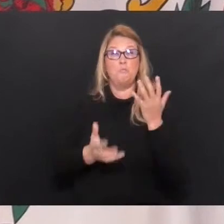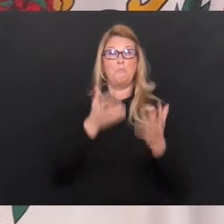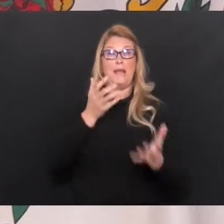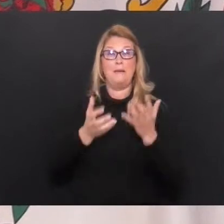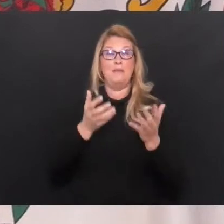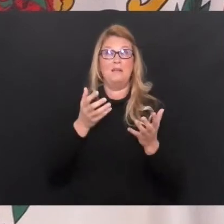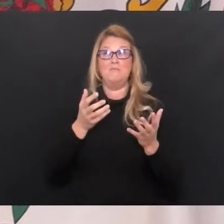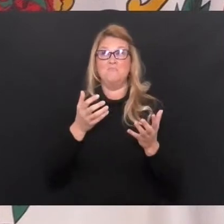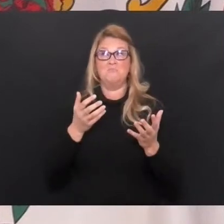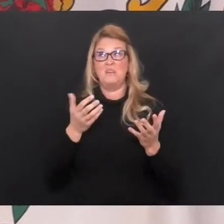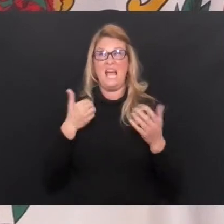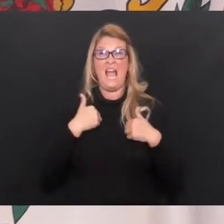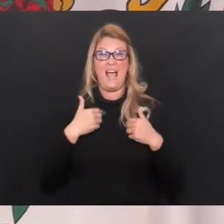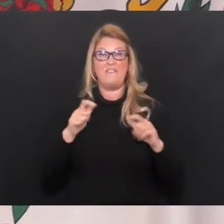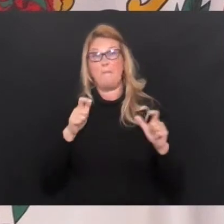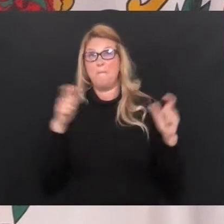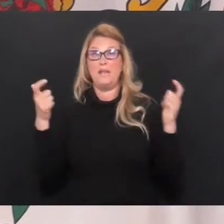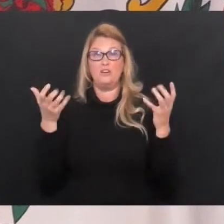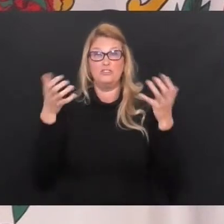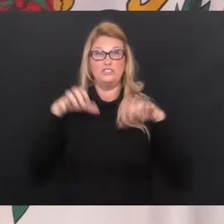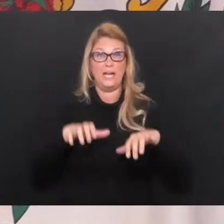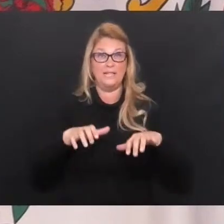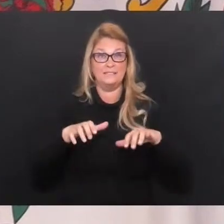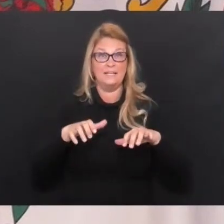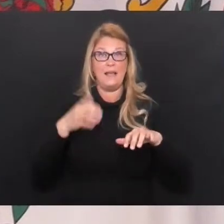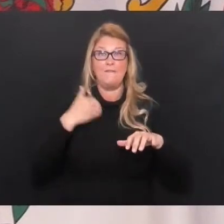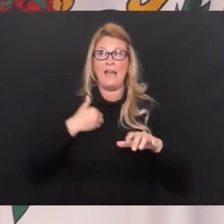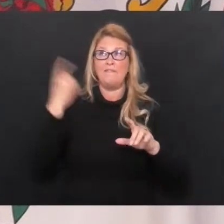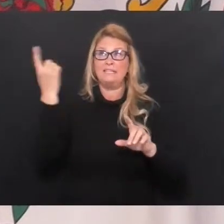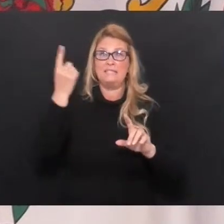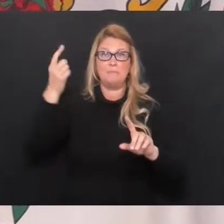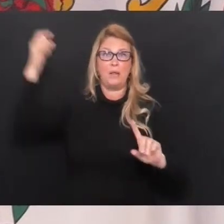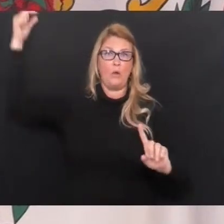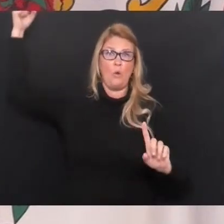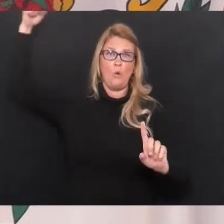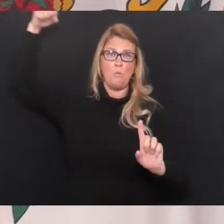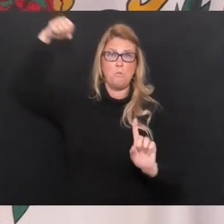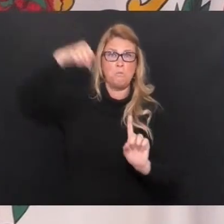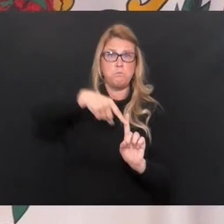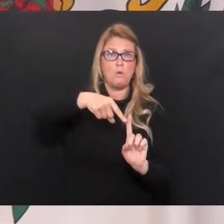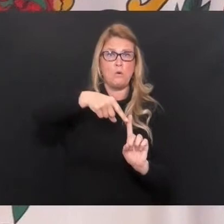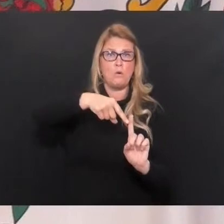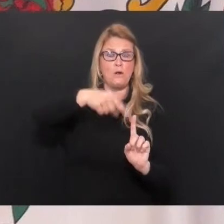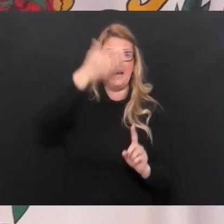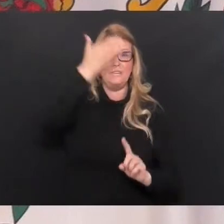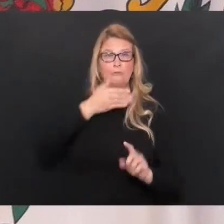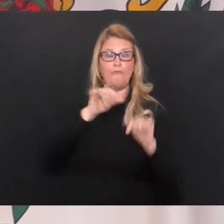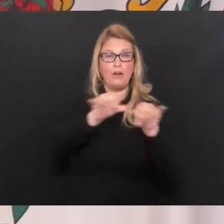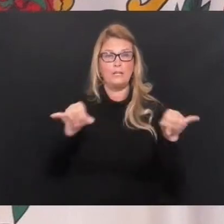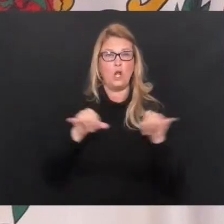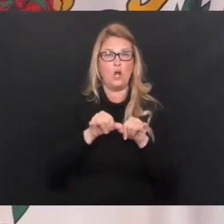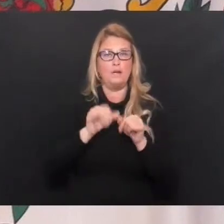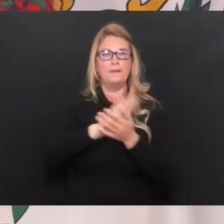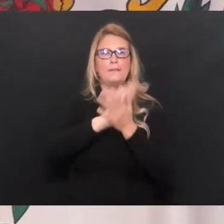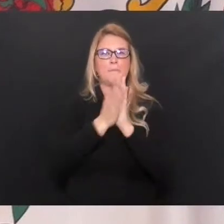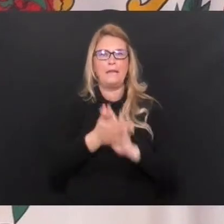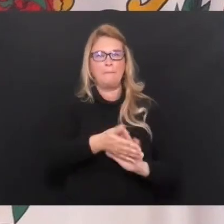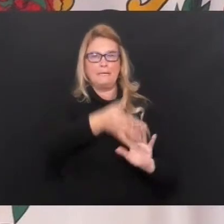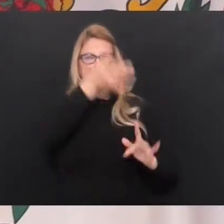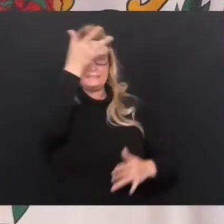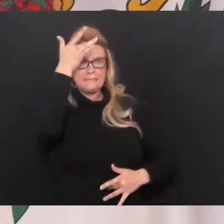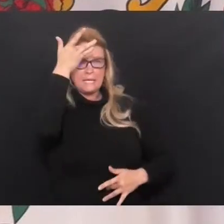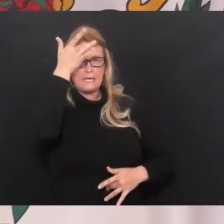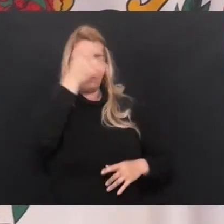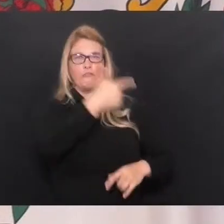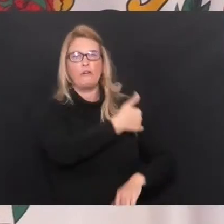front yard than you would to draw a terrible sickness from taking the vaccines.